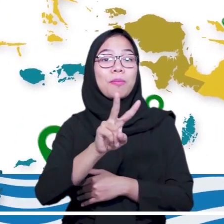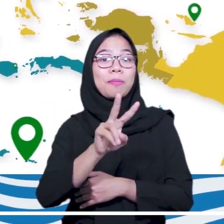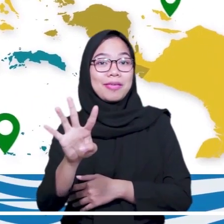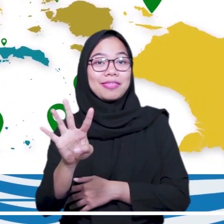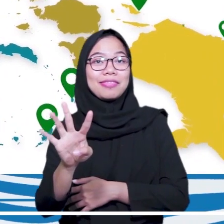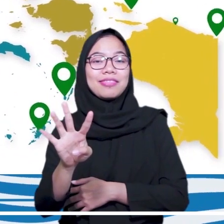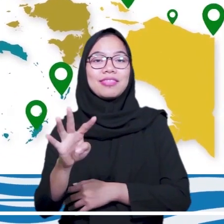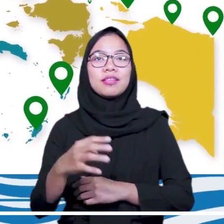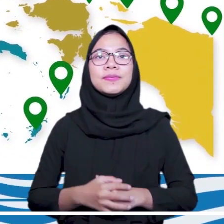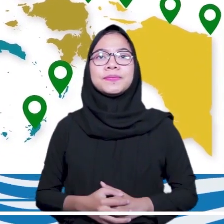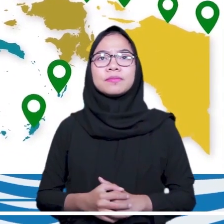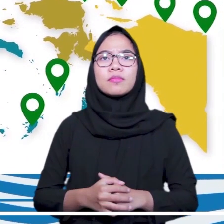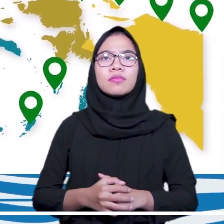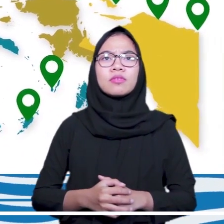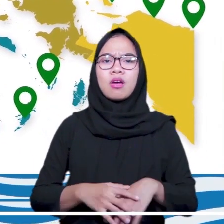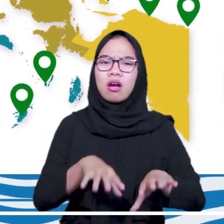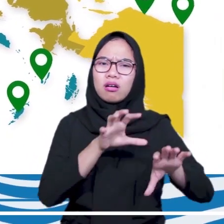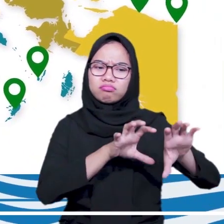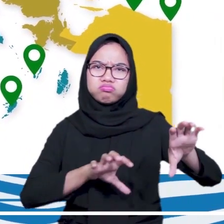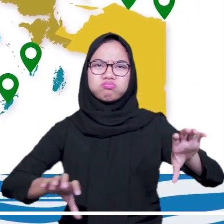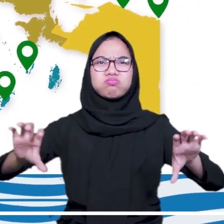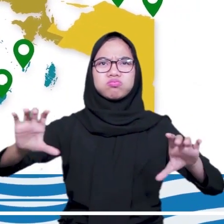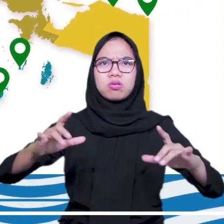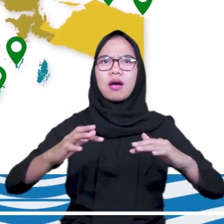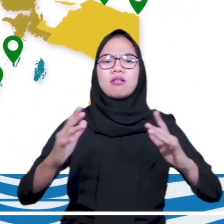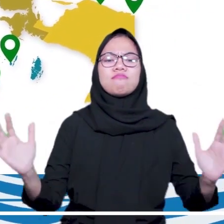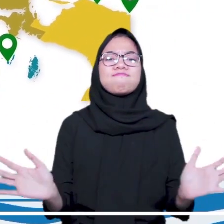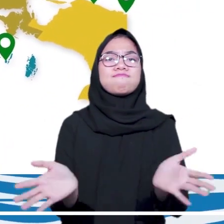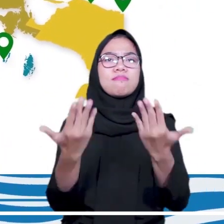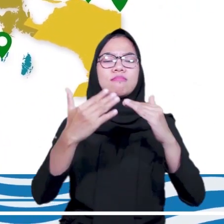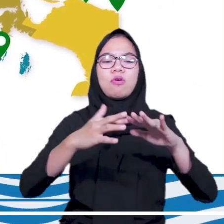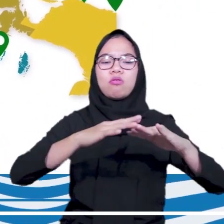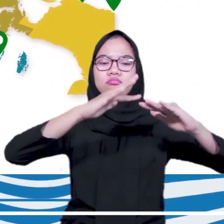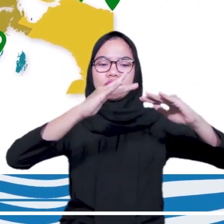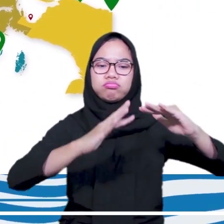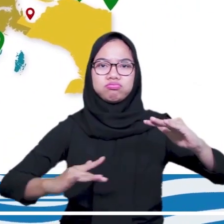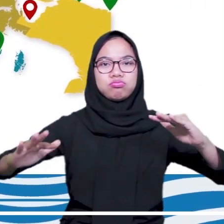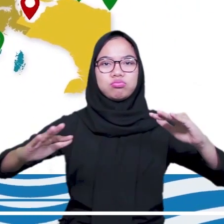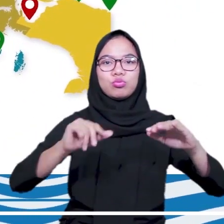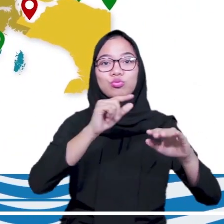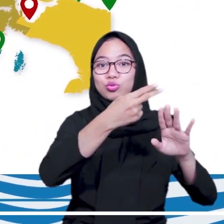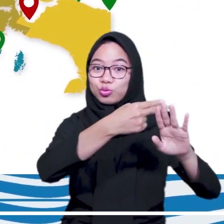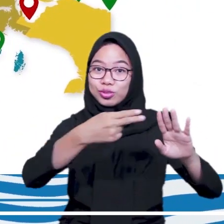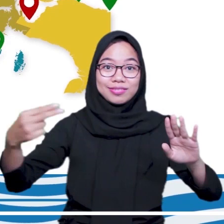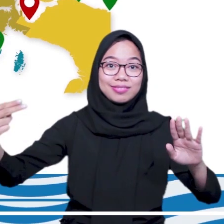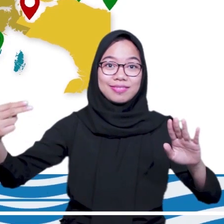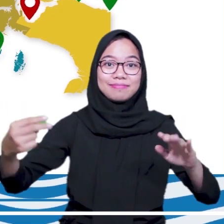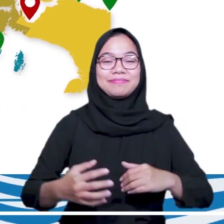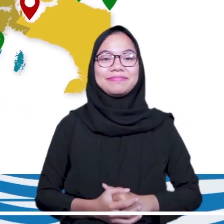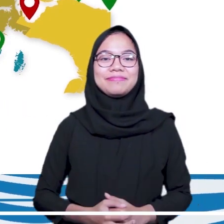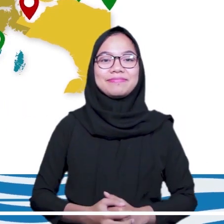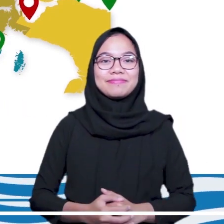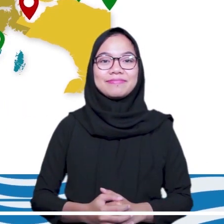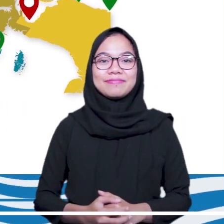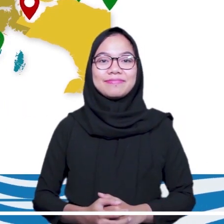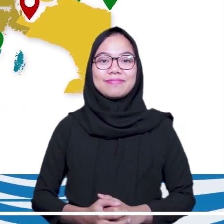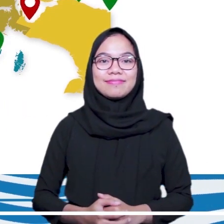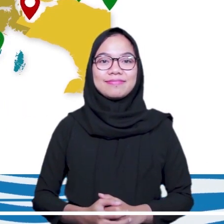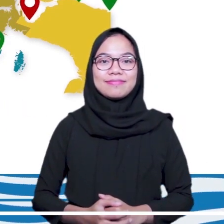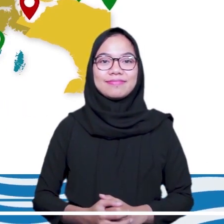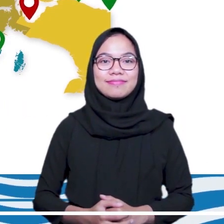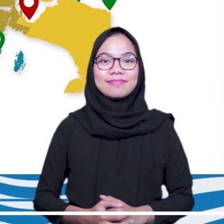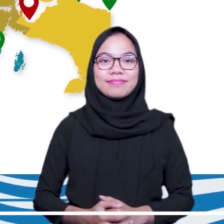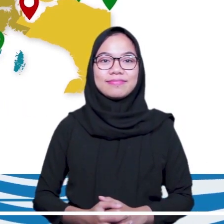As a long-term objective towards 2024, BIG will continue to build tidal stations in various locations